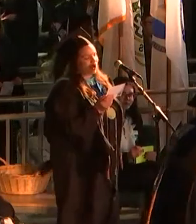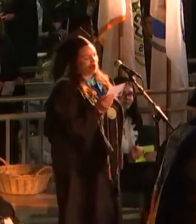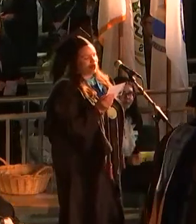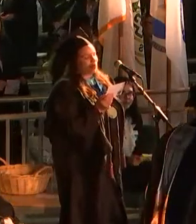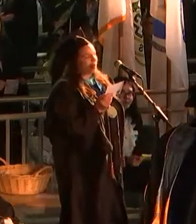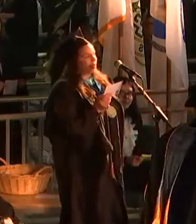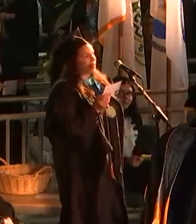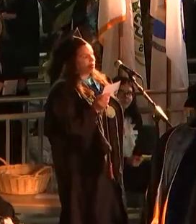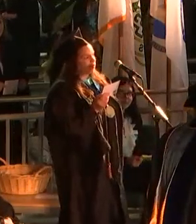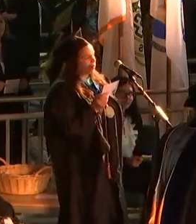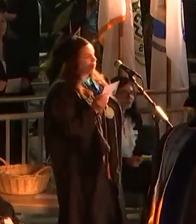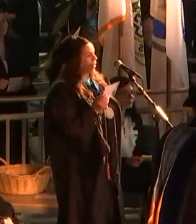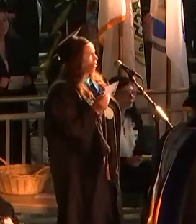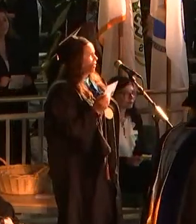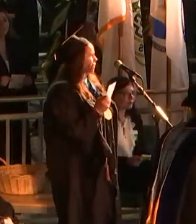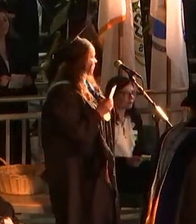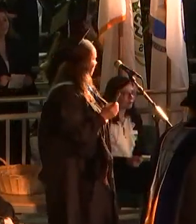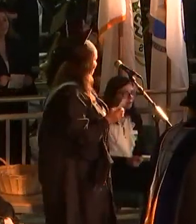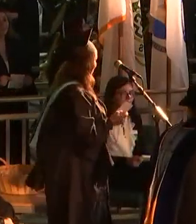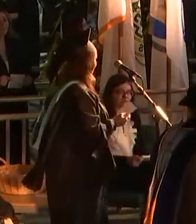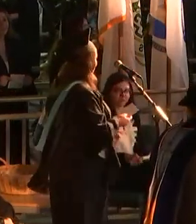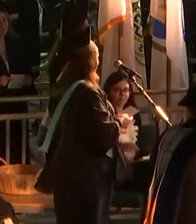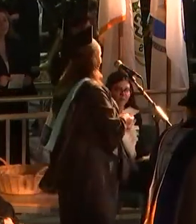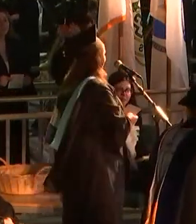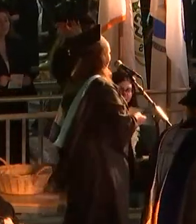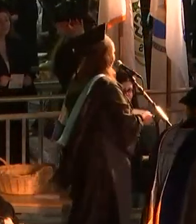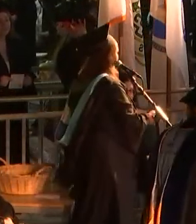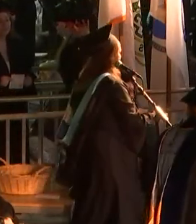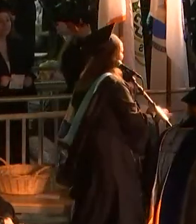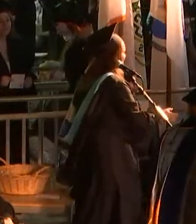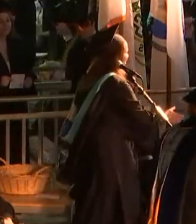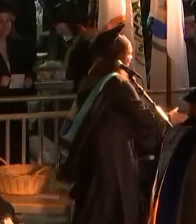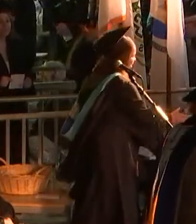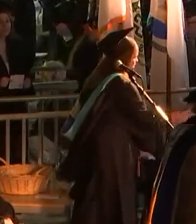Annie Tramontosi, summa cum laude.